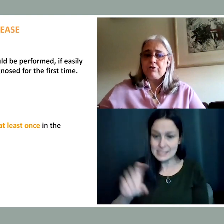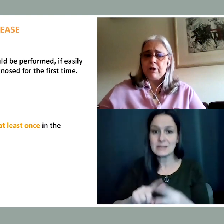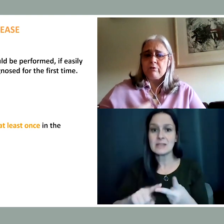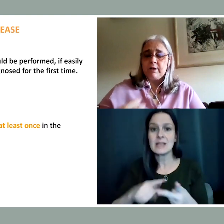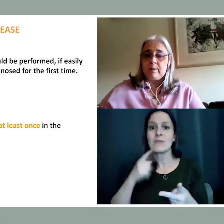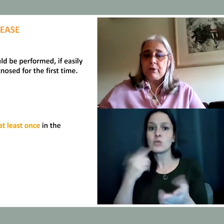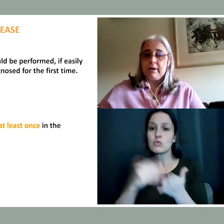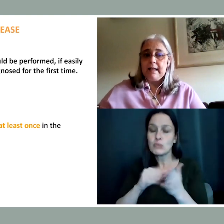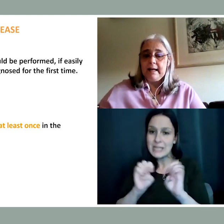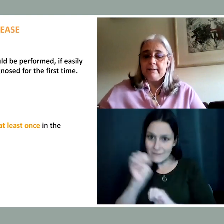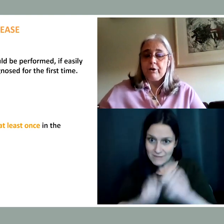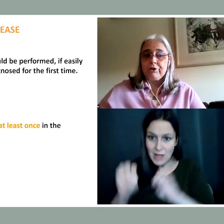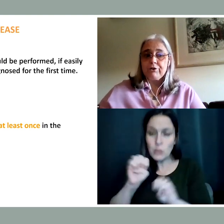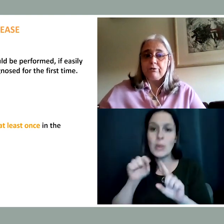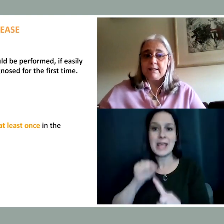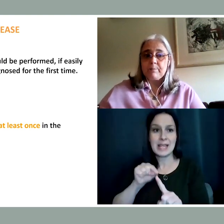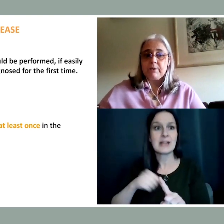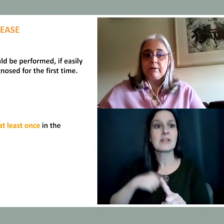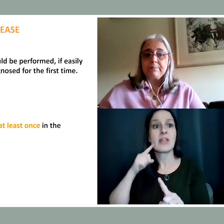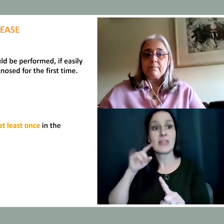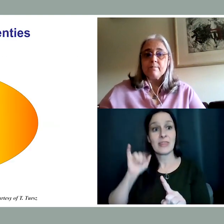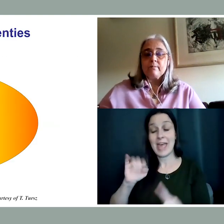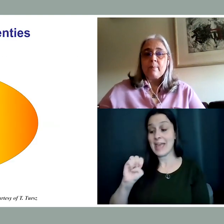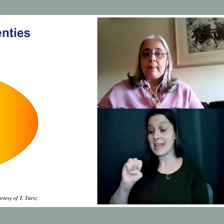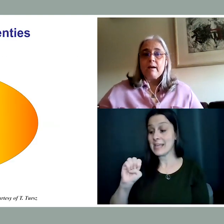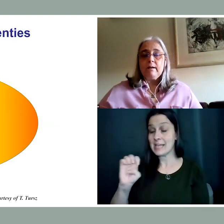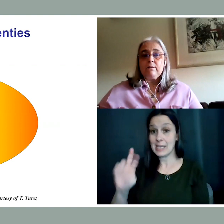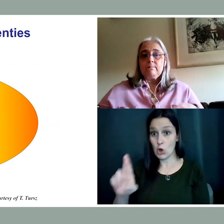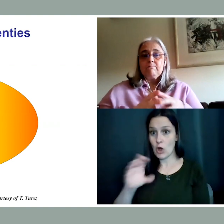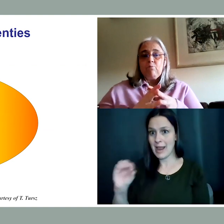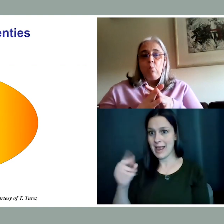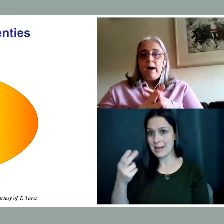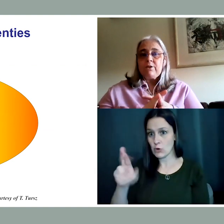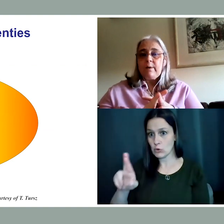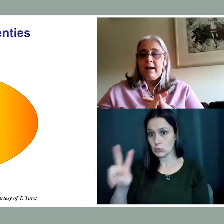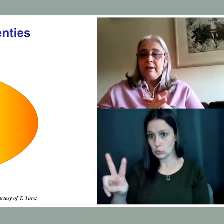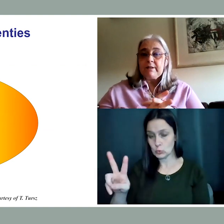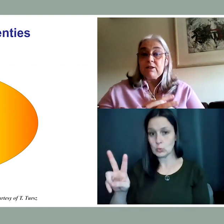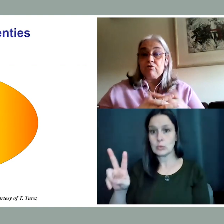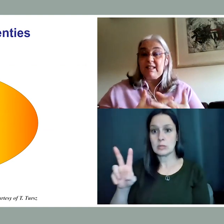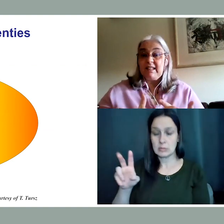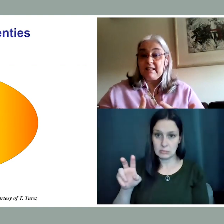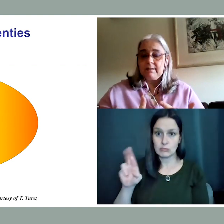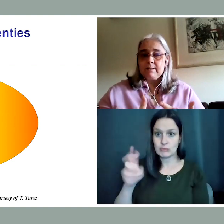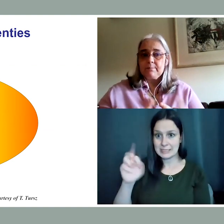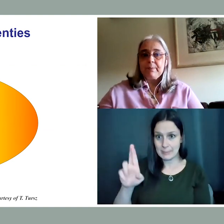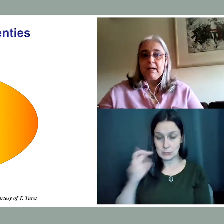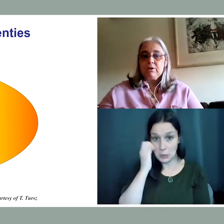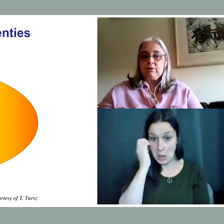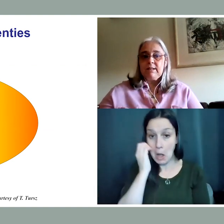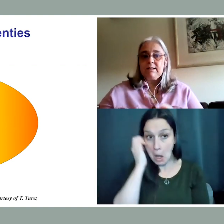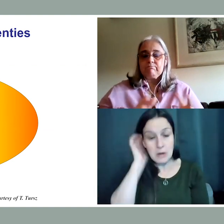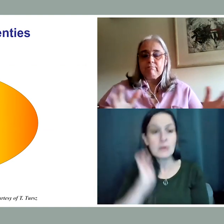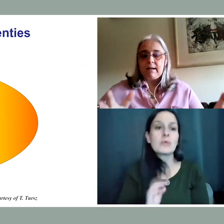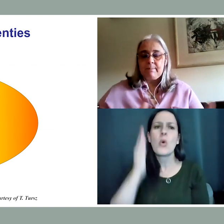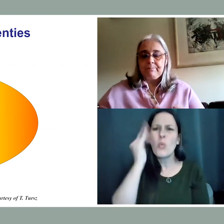the estrogen receptor and the HER2 receptor. Now, why do we have this resistance?